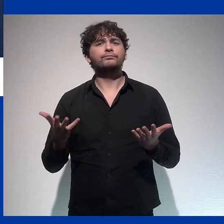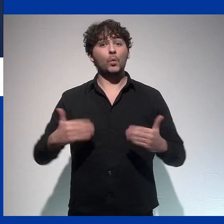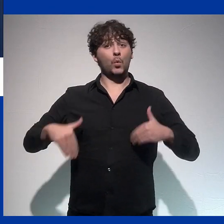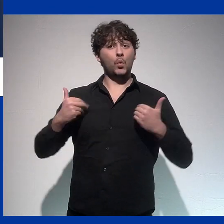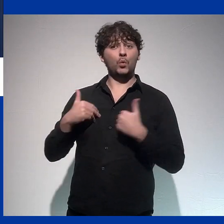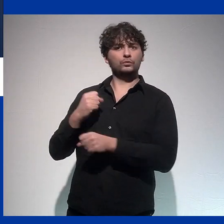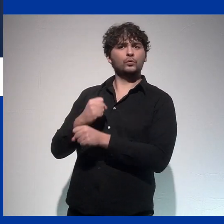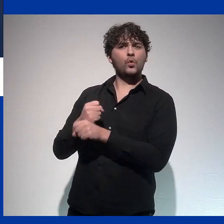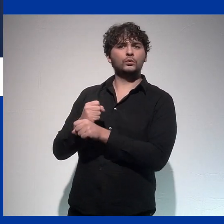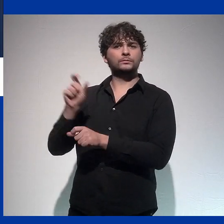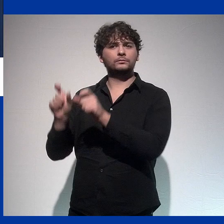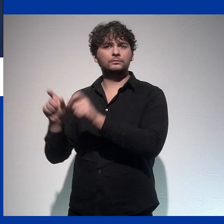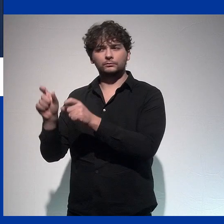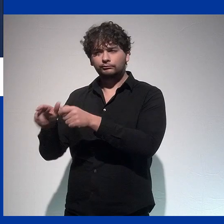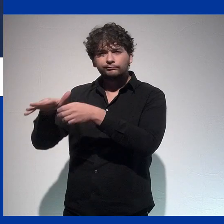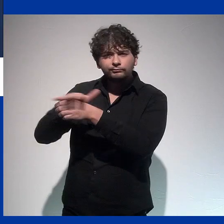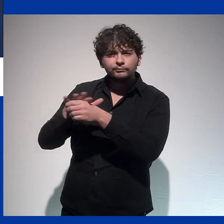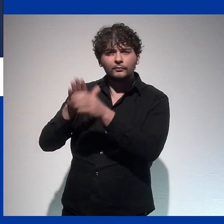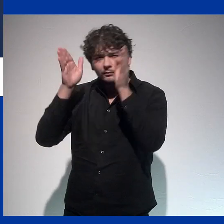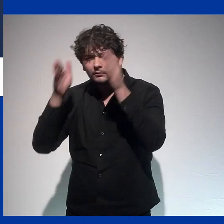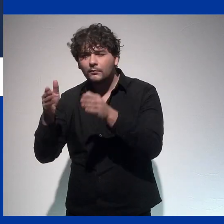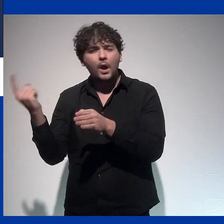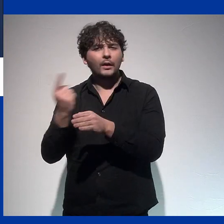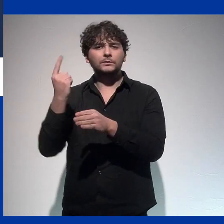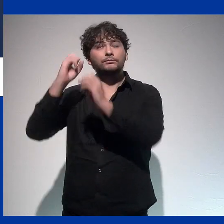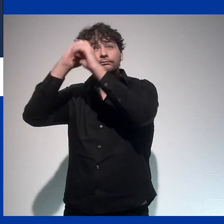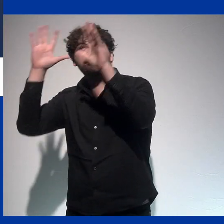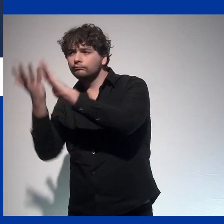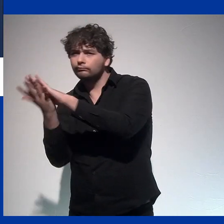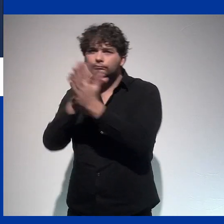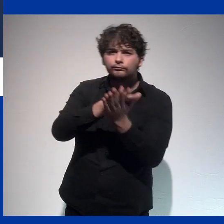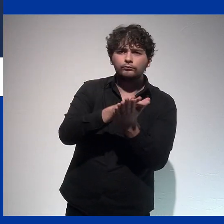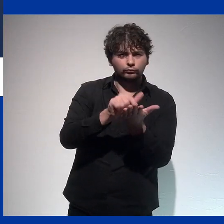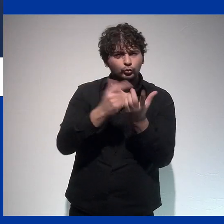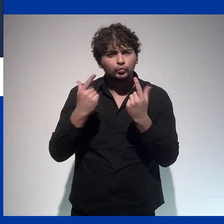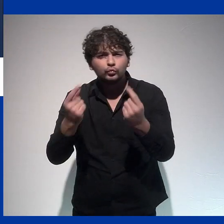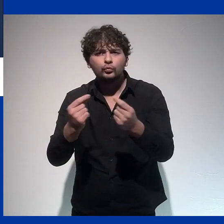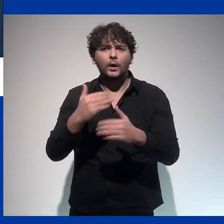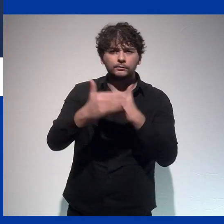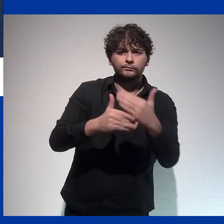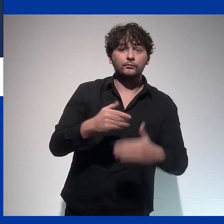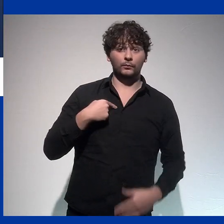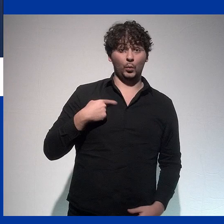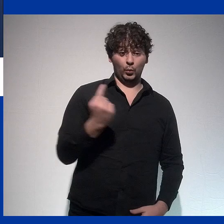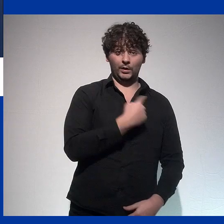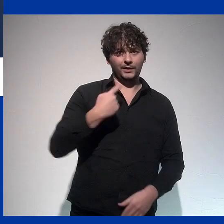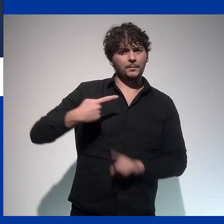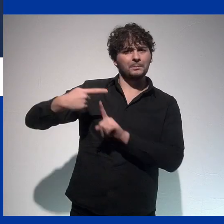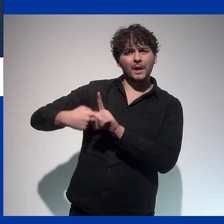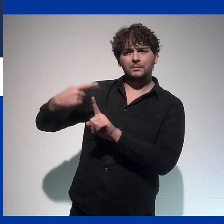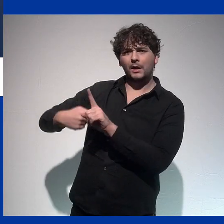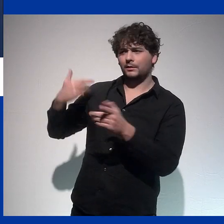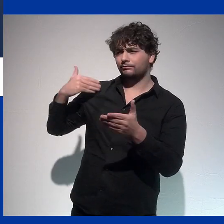makes you recognize the Bonn process and the youth work agenda. Over the past months, when we prepared